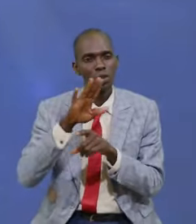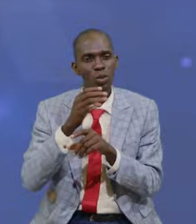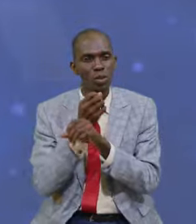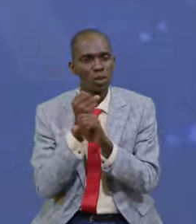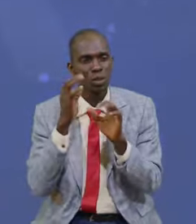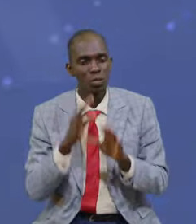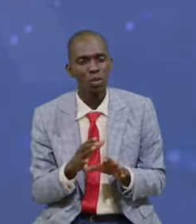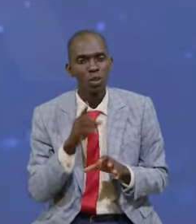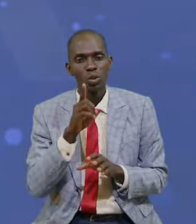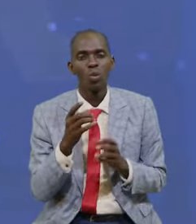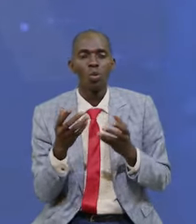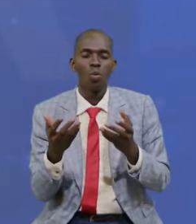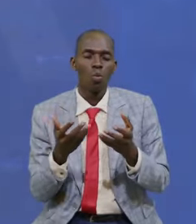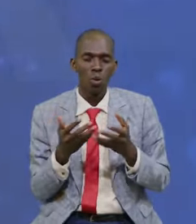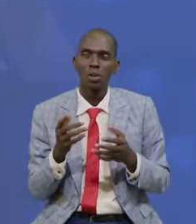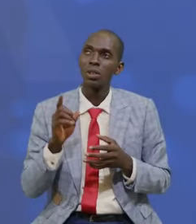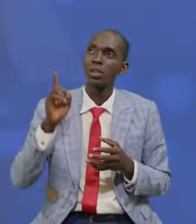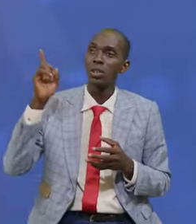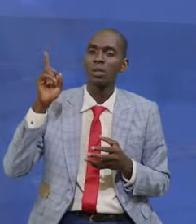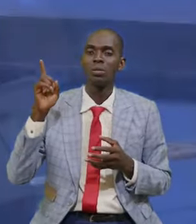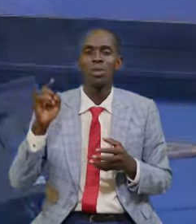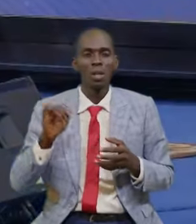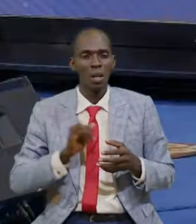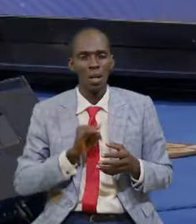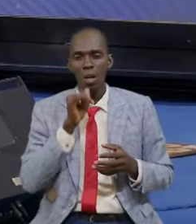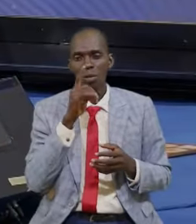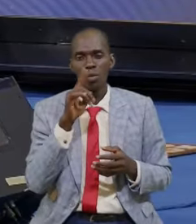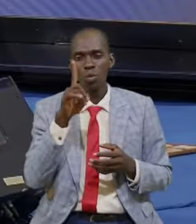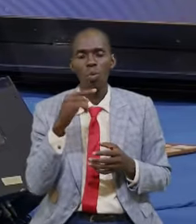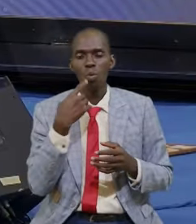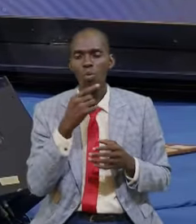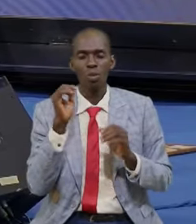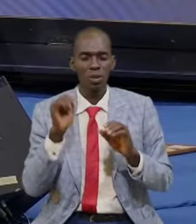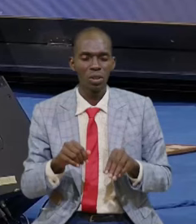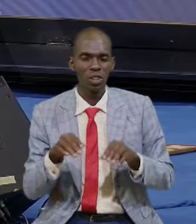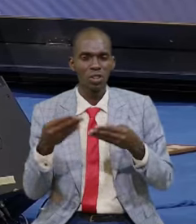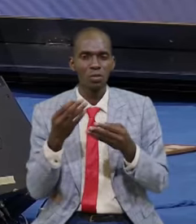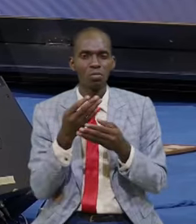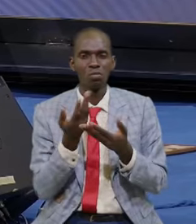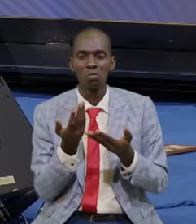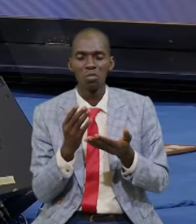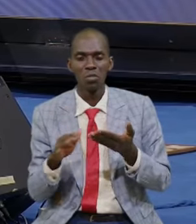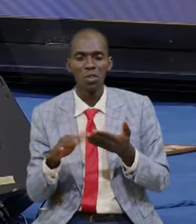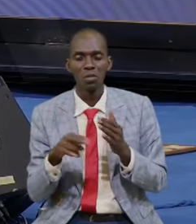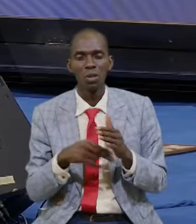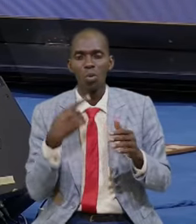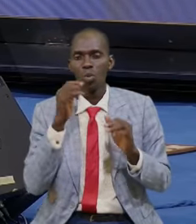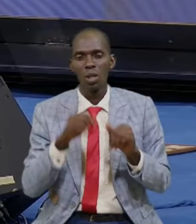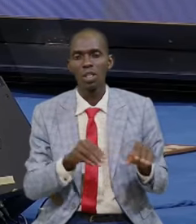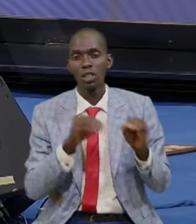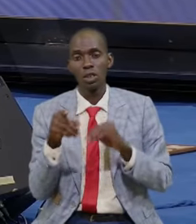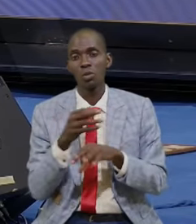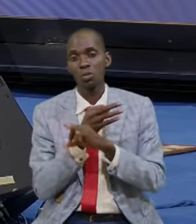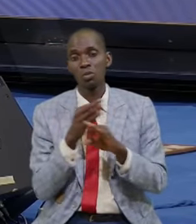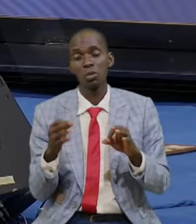one who forgives. You want him as the one who sets free. Raise up that hand. If you are raising up